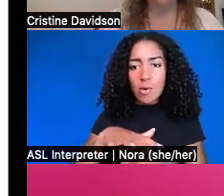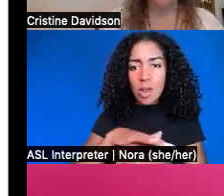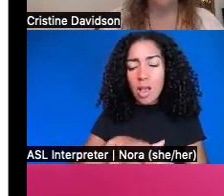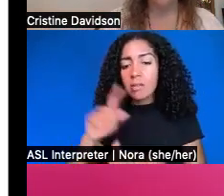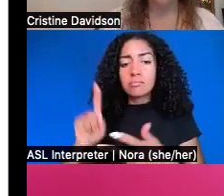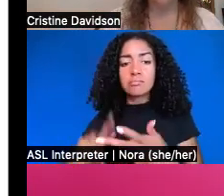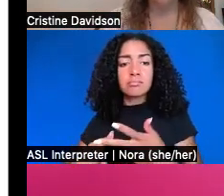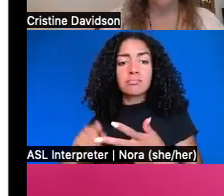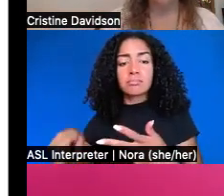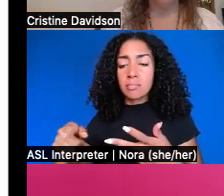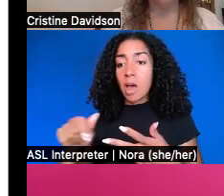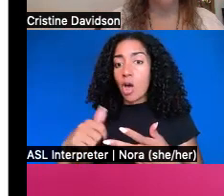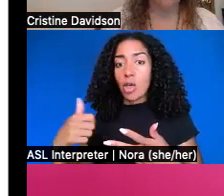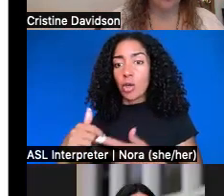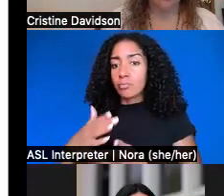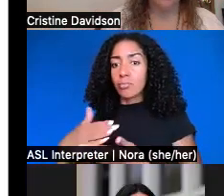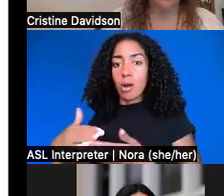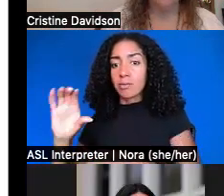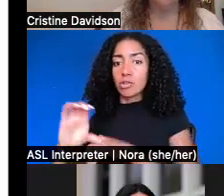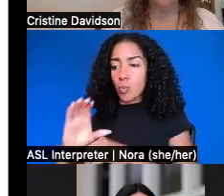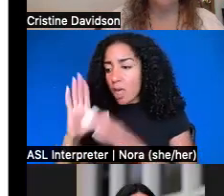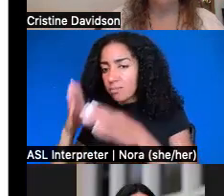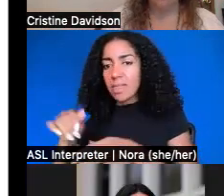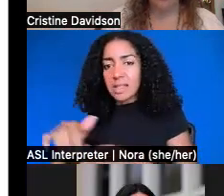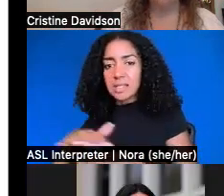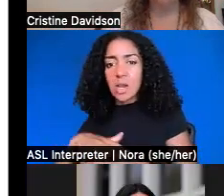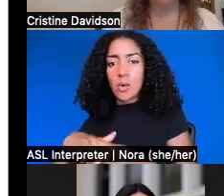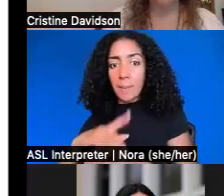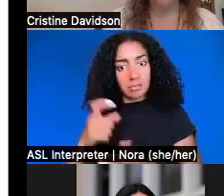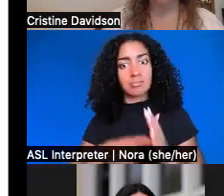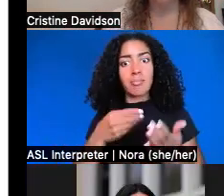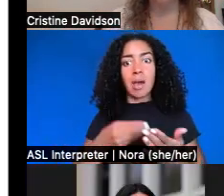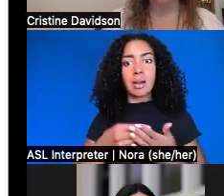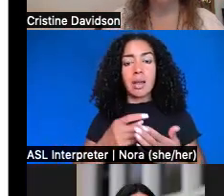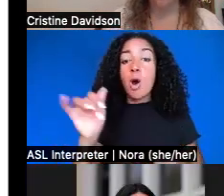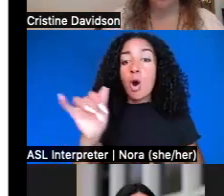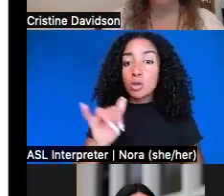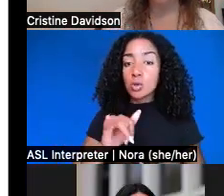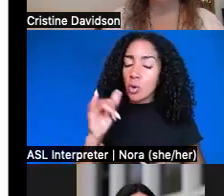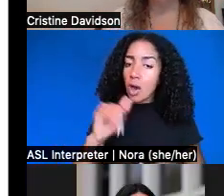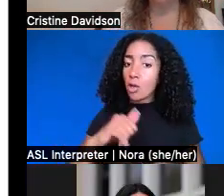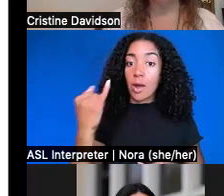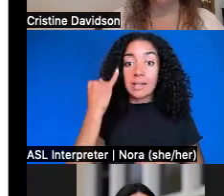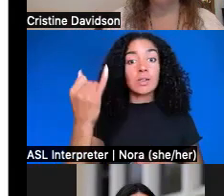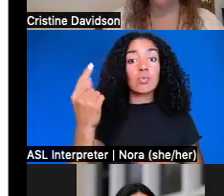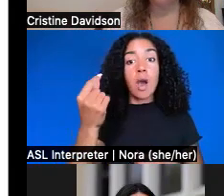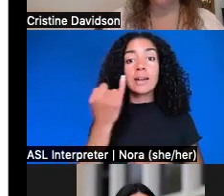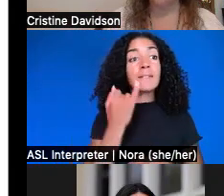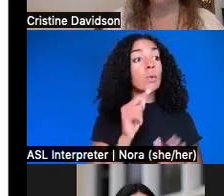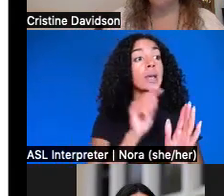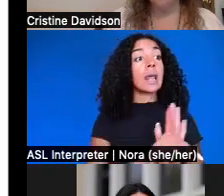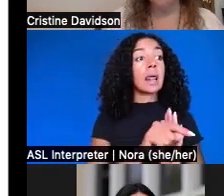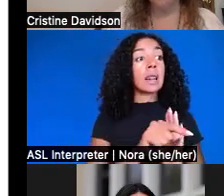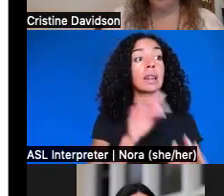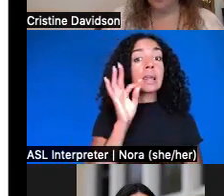also this idea that if you kill the Indian, you save the man, right? That was Colonel Pratt who kind of coined that